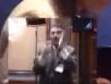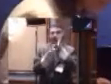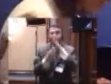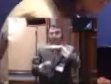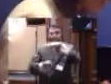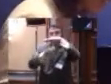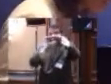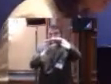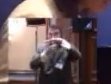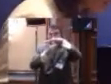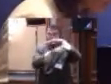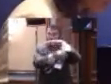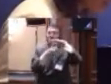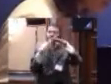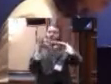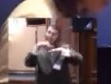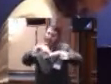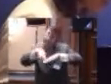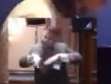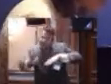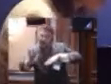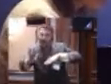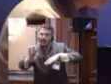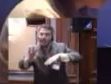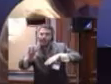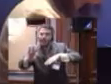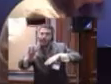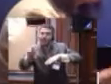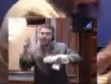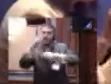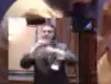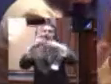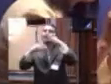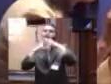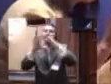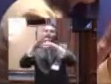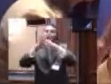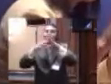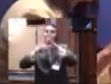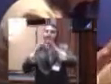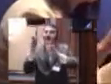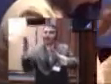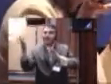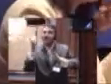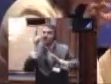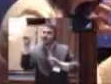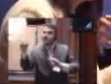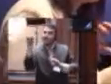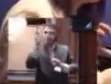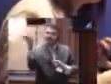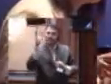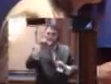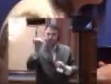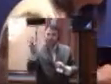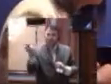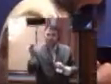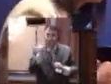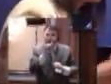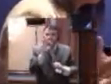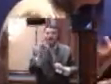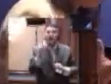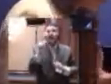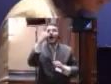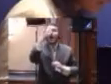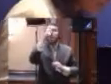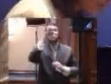1994 up to 1996 with the adoption of the Constitution. It also had various thematic committees